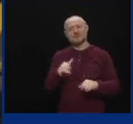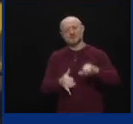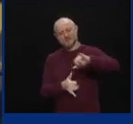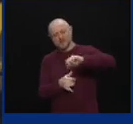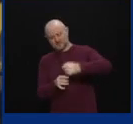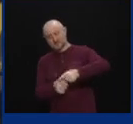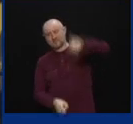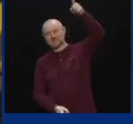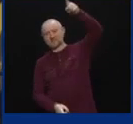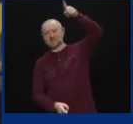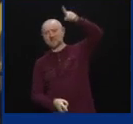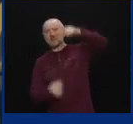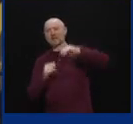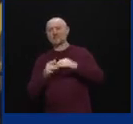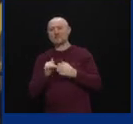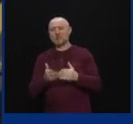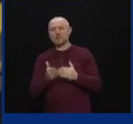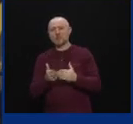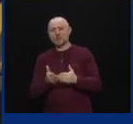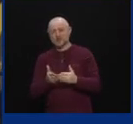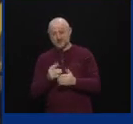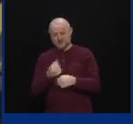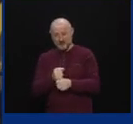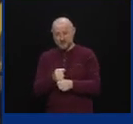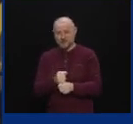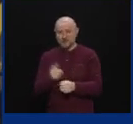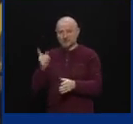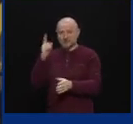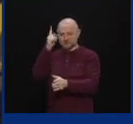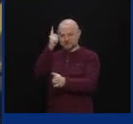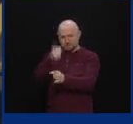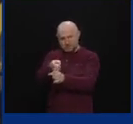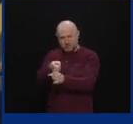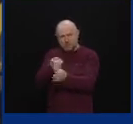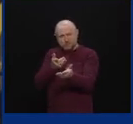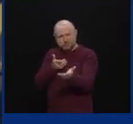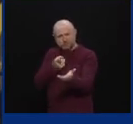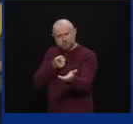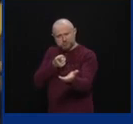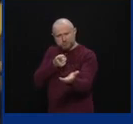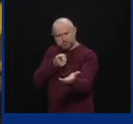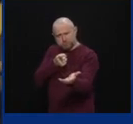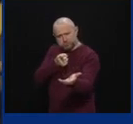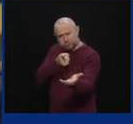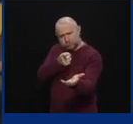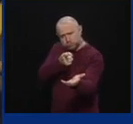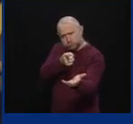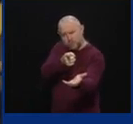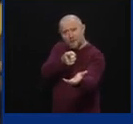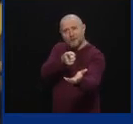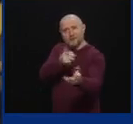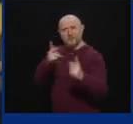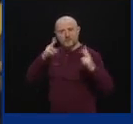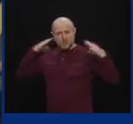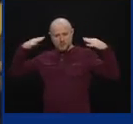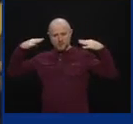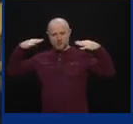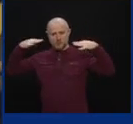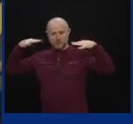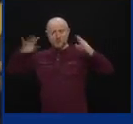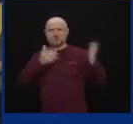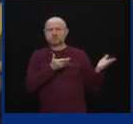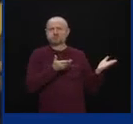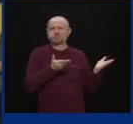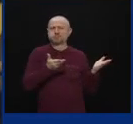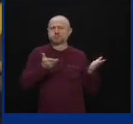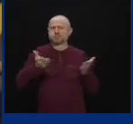barges after being manufactured here, heading down the river. People are going to look at that and all the beautiful towns and communities we have